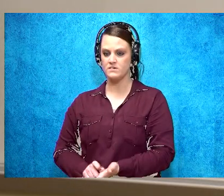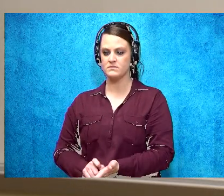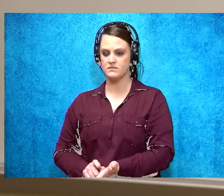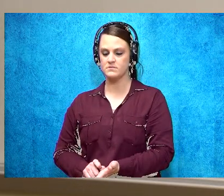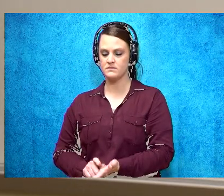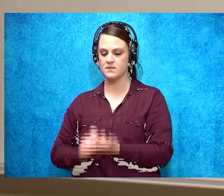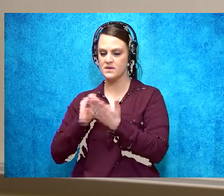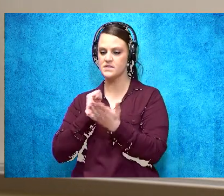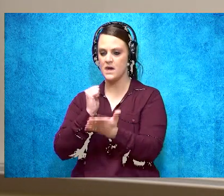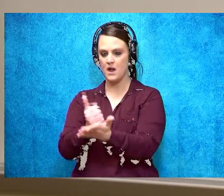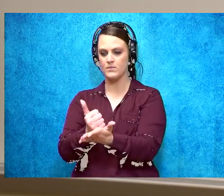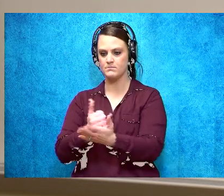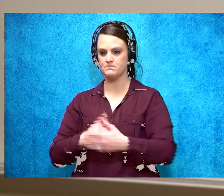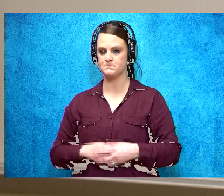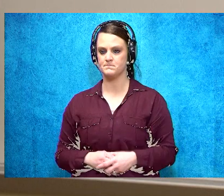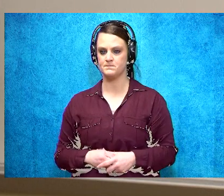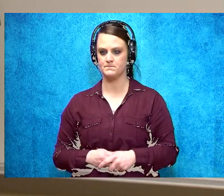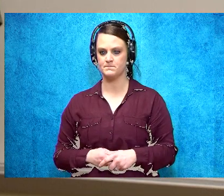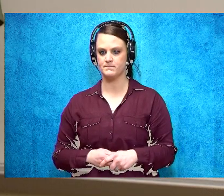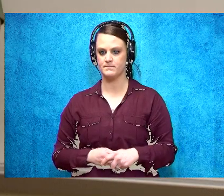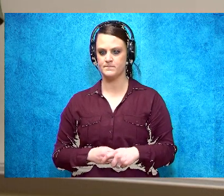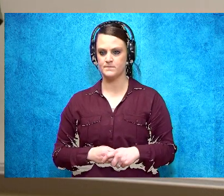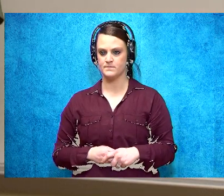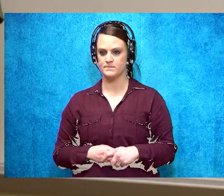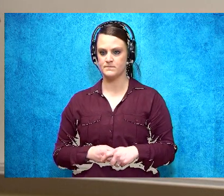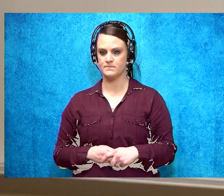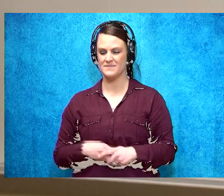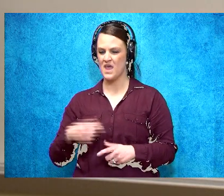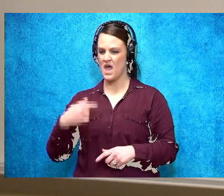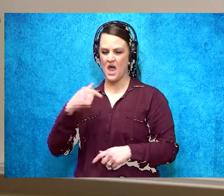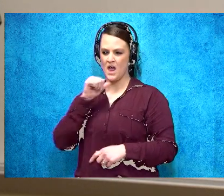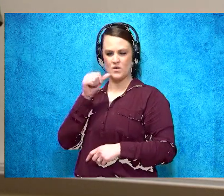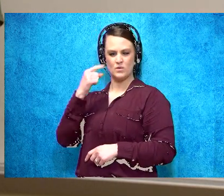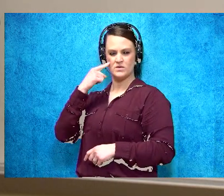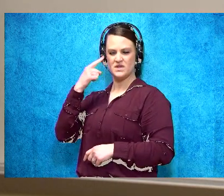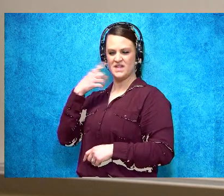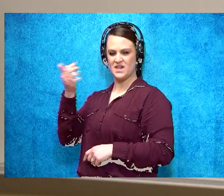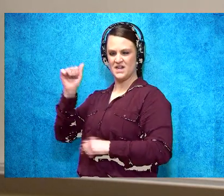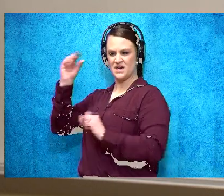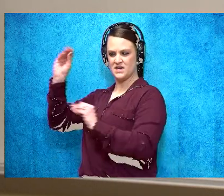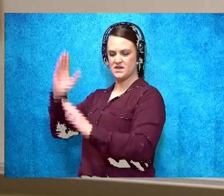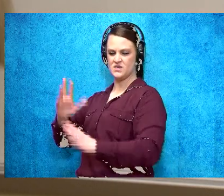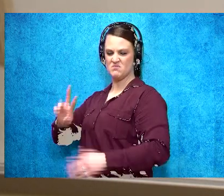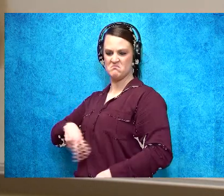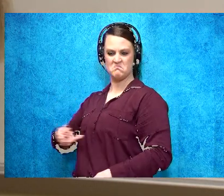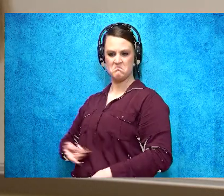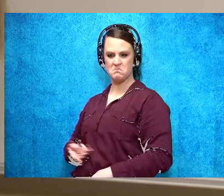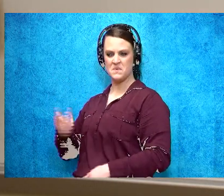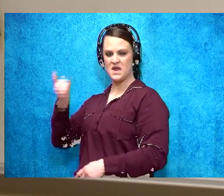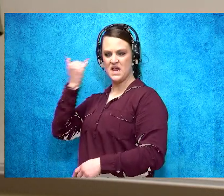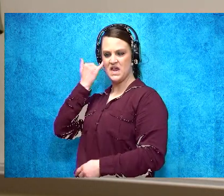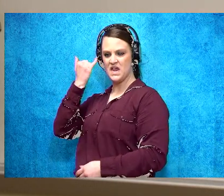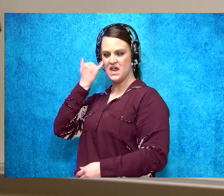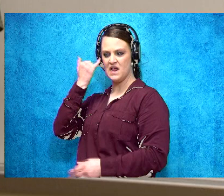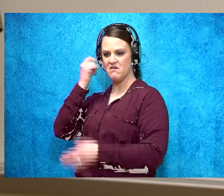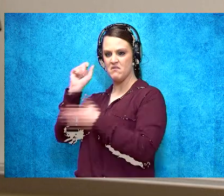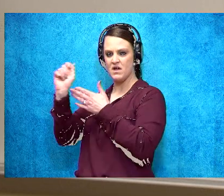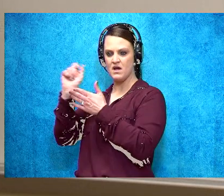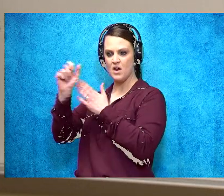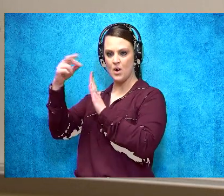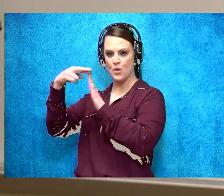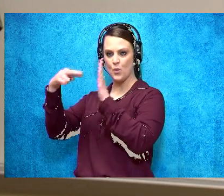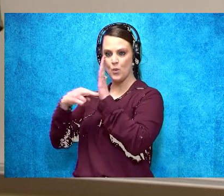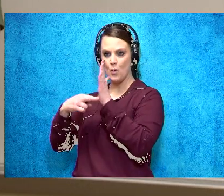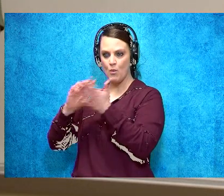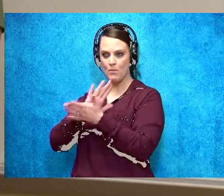that scenario. I do not think any teacher in Mobile County would be upset if you wrote this rule down